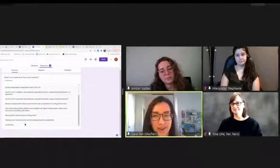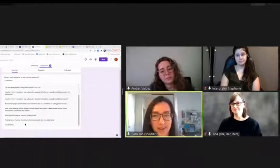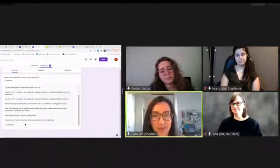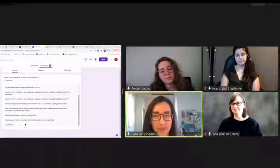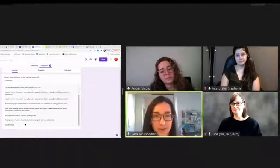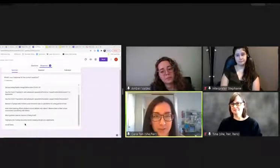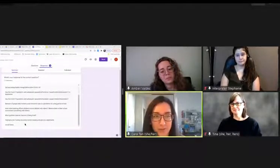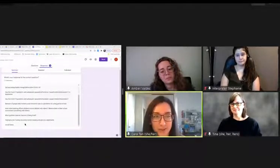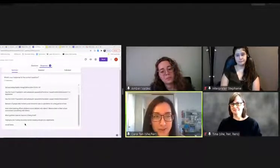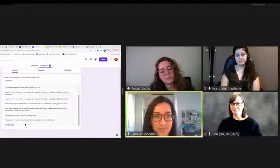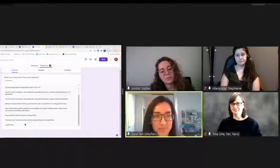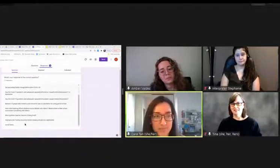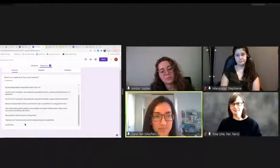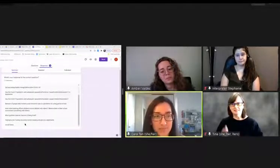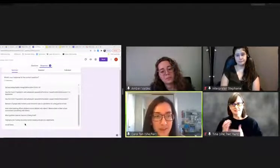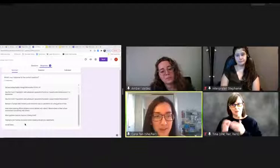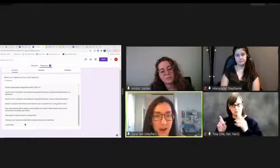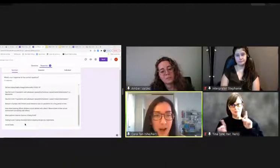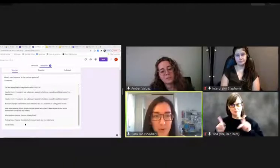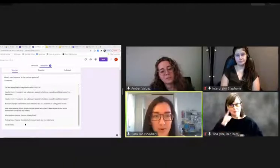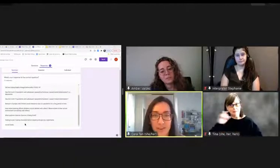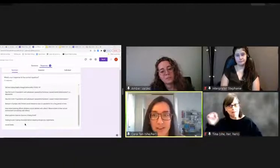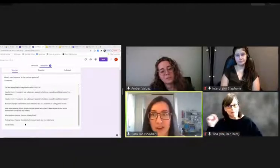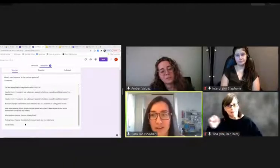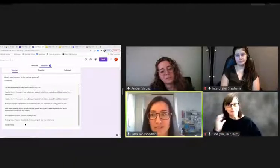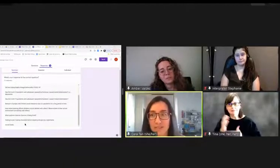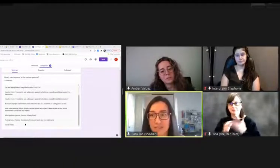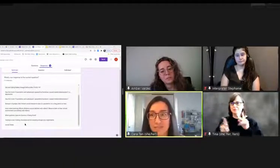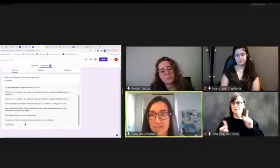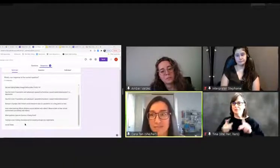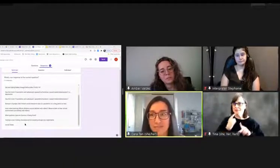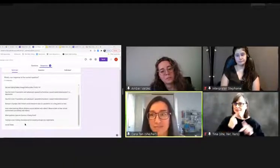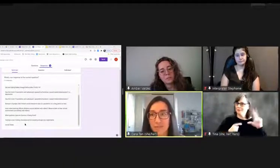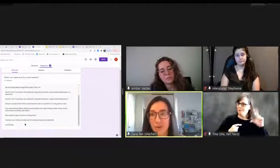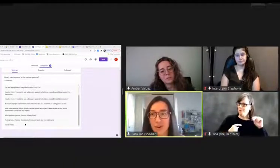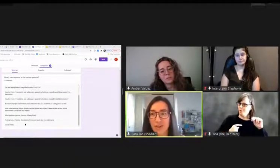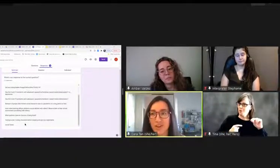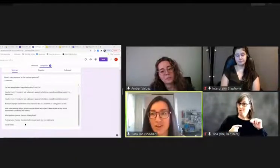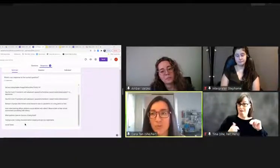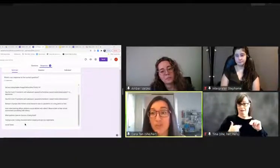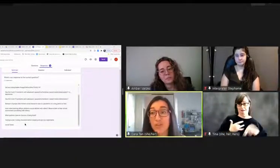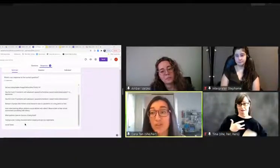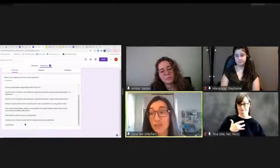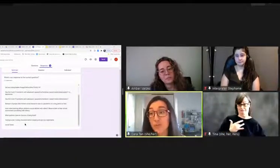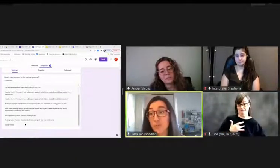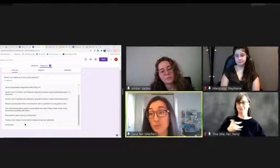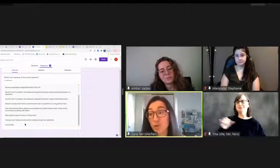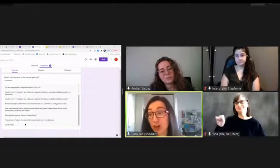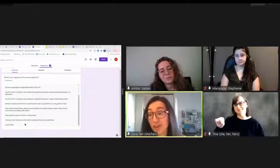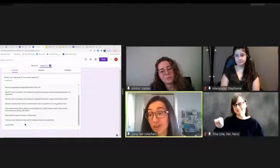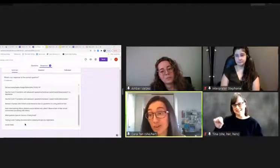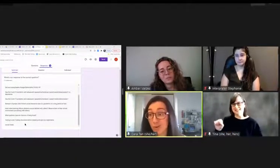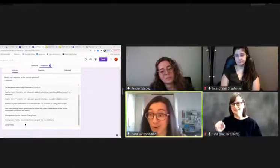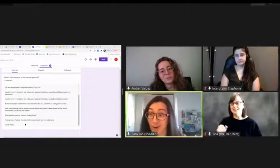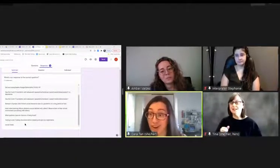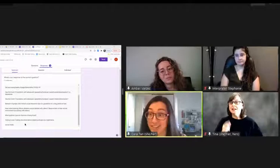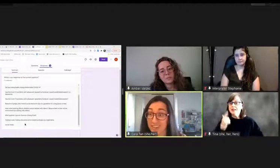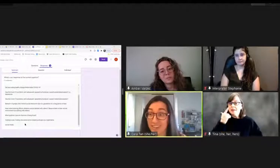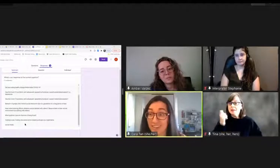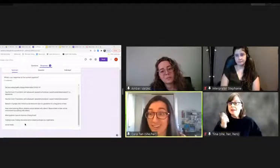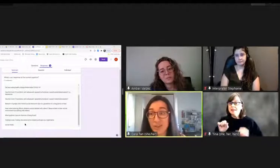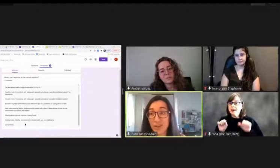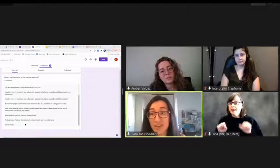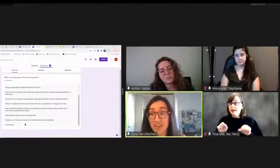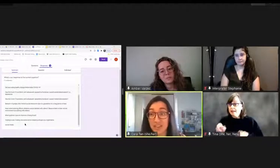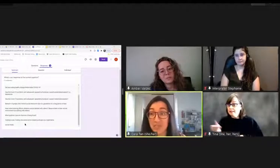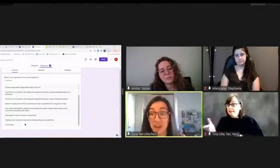Okay, we're getting kind of mixed reviews here. I would say yes. Okay, we can either give people chocolate or not,